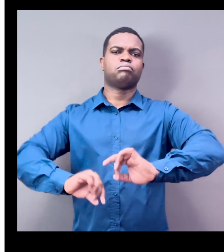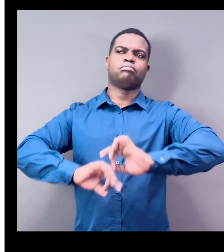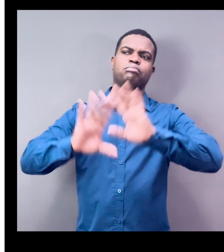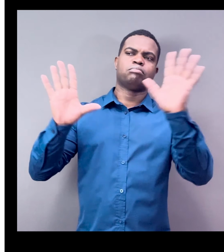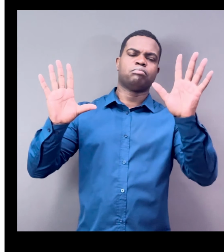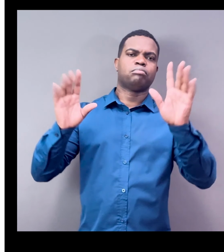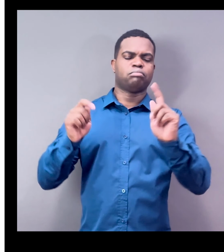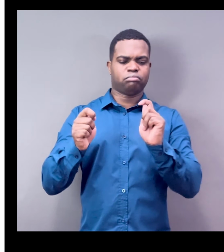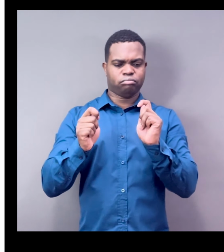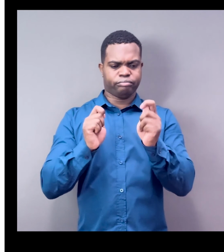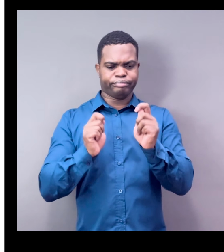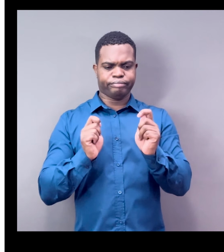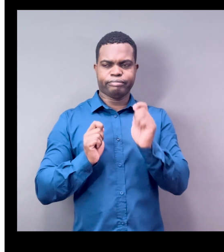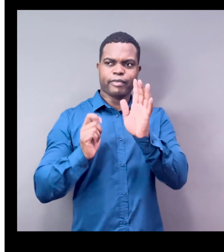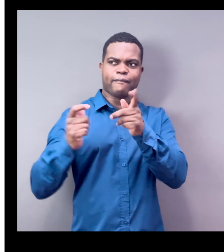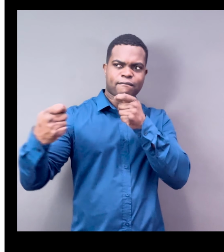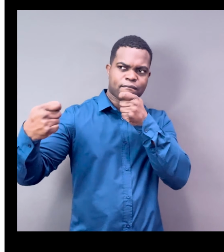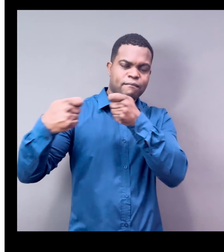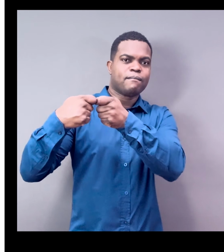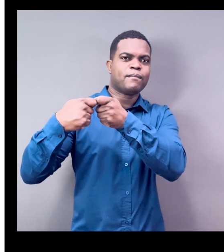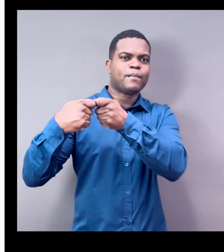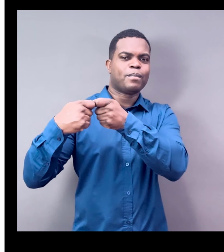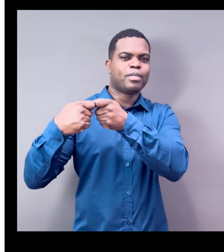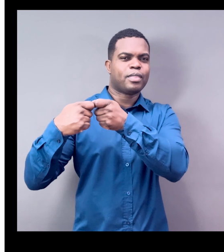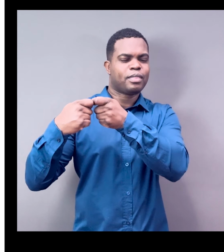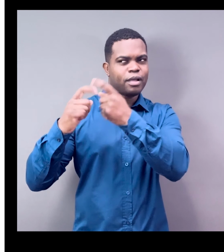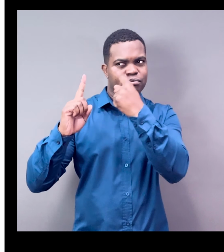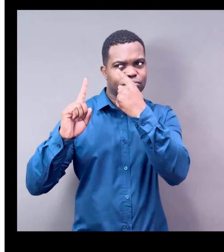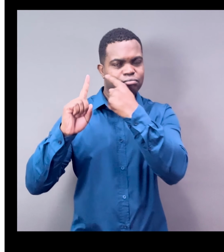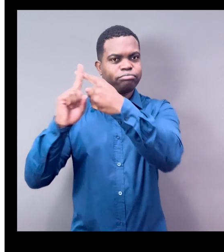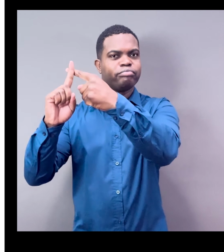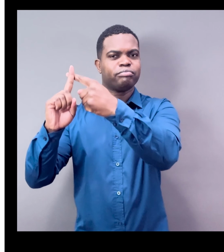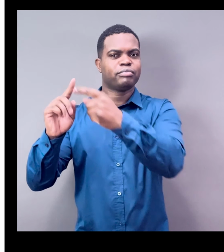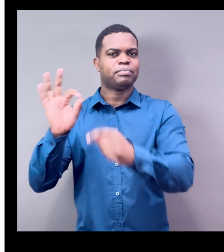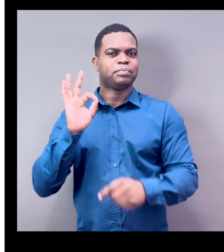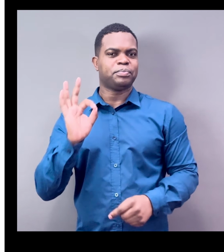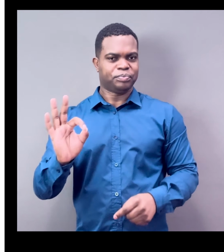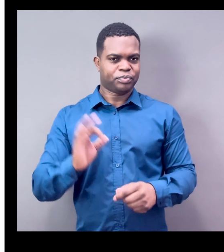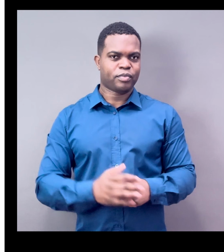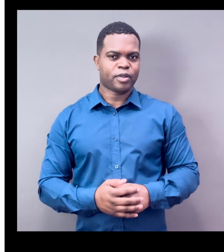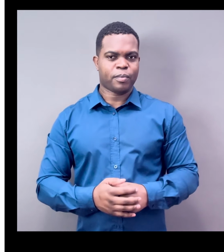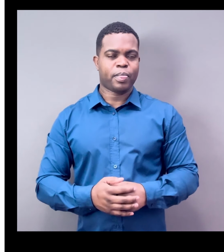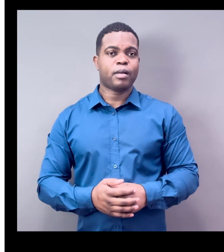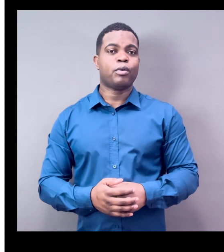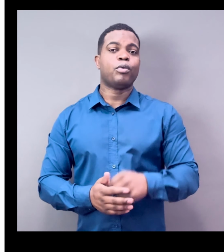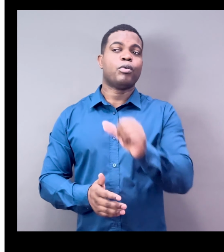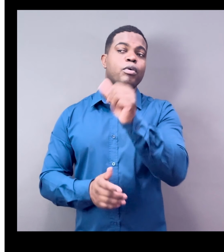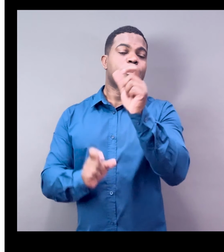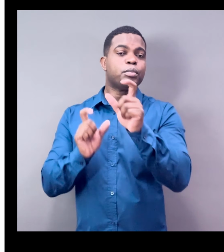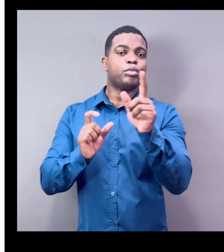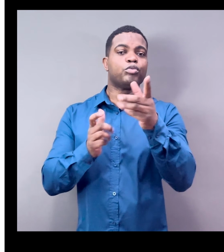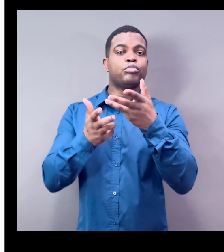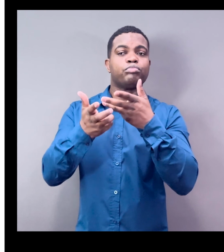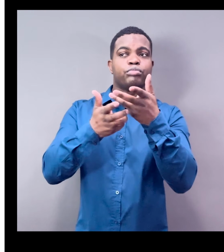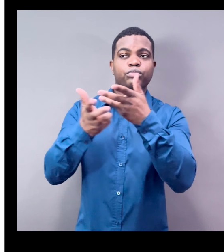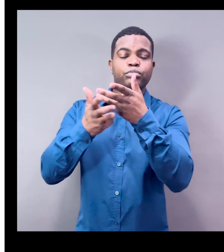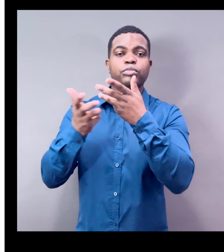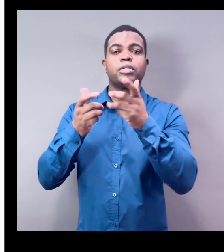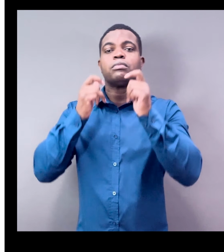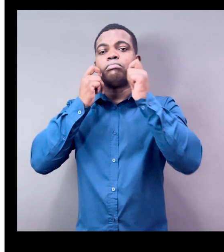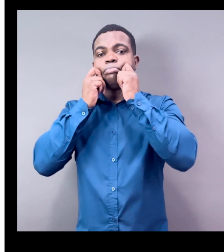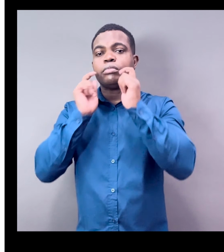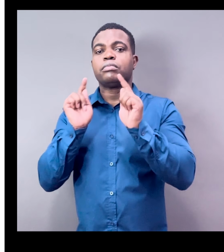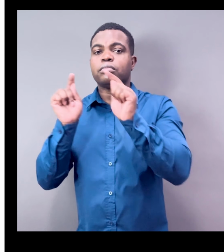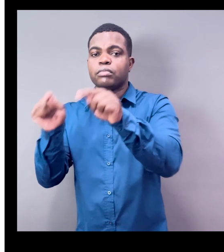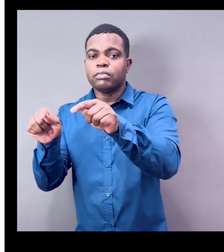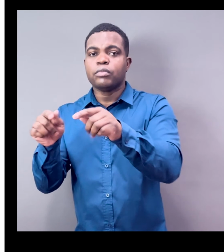help you to tailor how to engage them. So there are some people you will engage